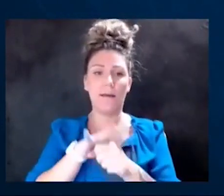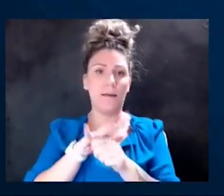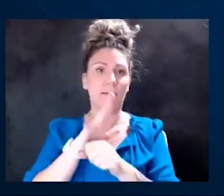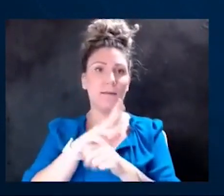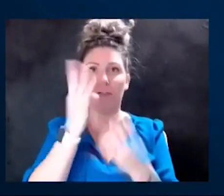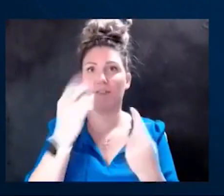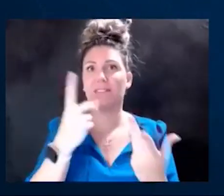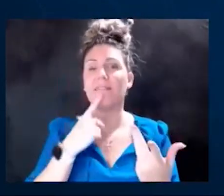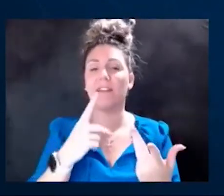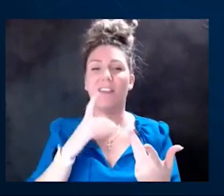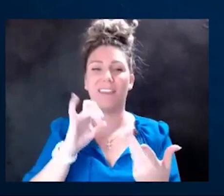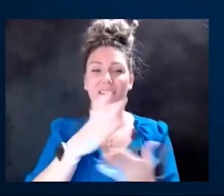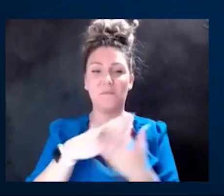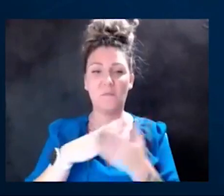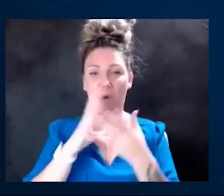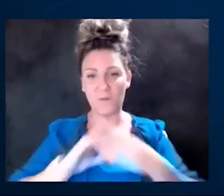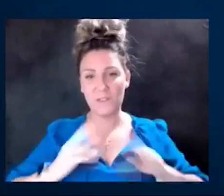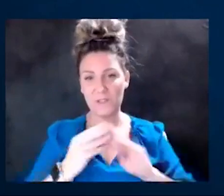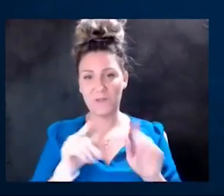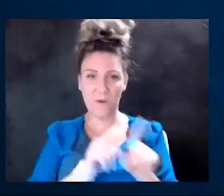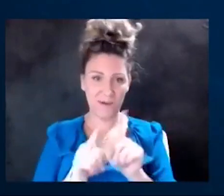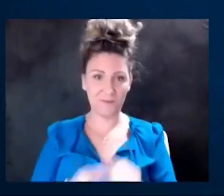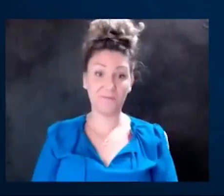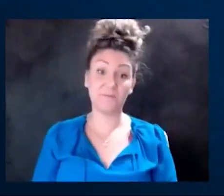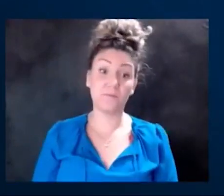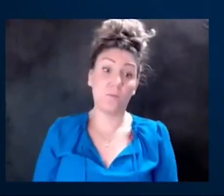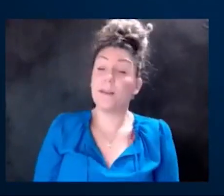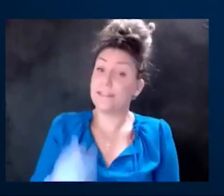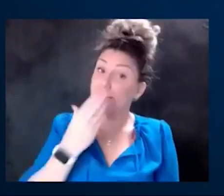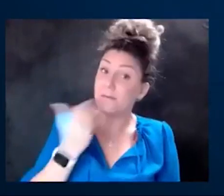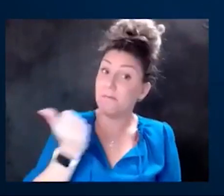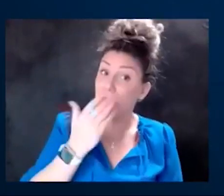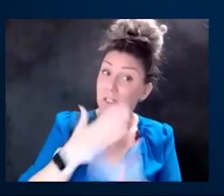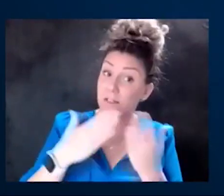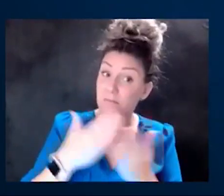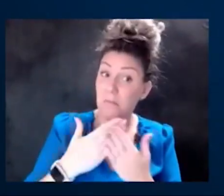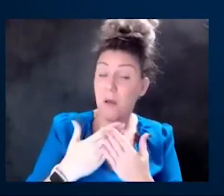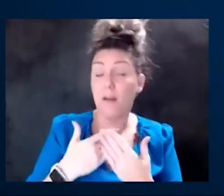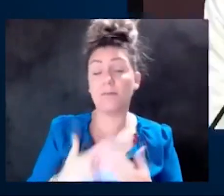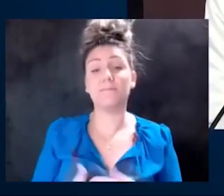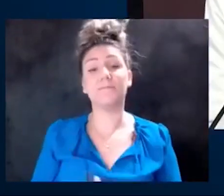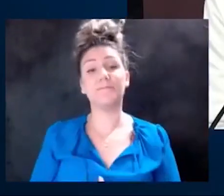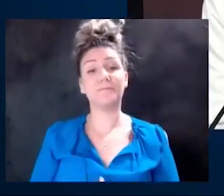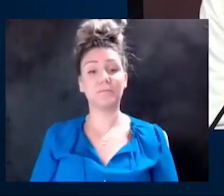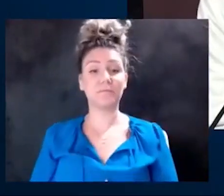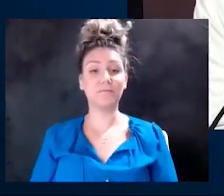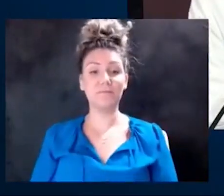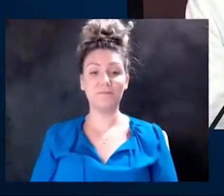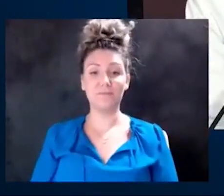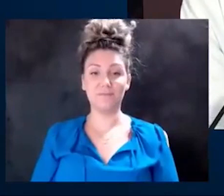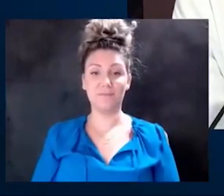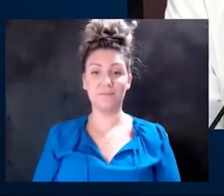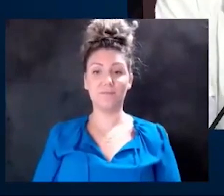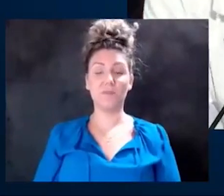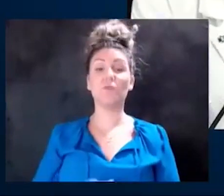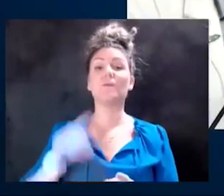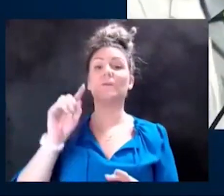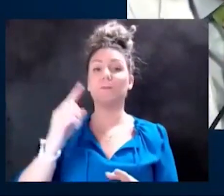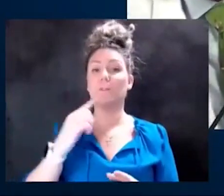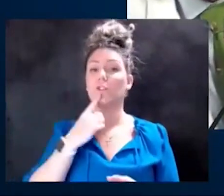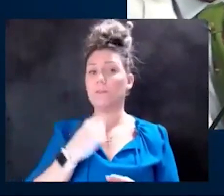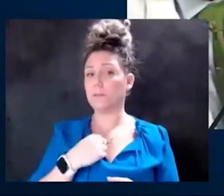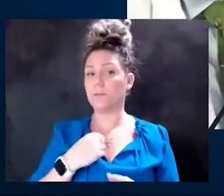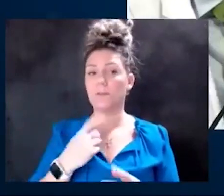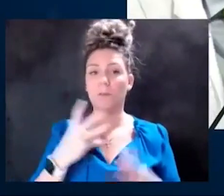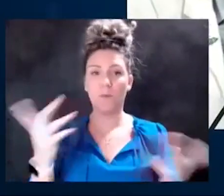part of the story. Yes, actually the best part of the story, perhaps. So, okay, so now, so first of all, tell us what you did with the Obama White